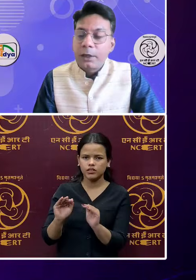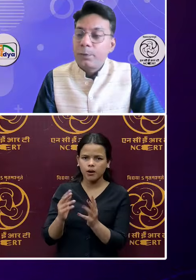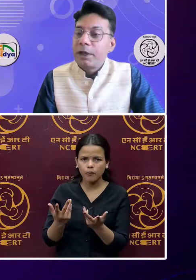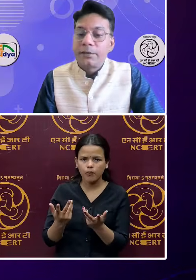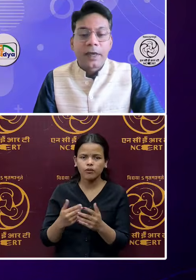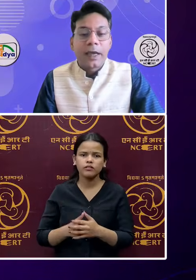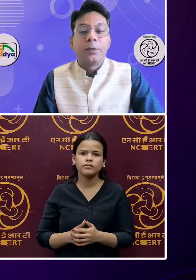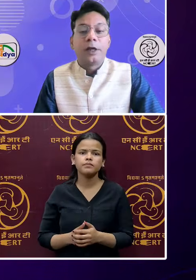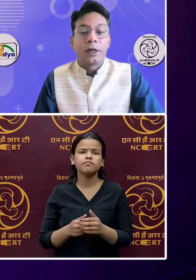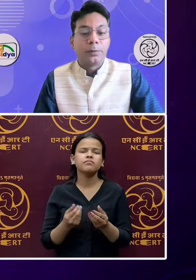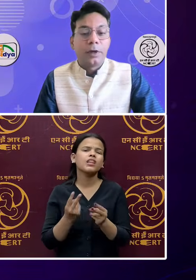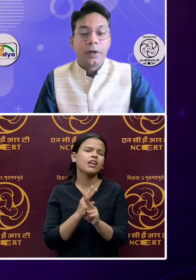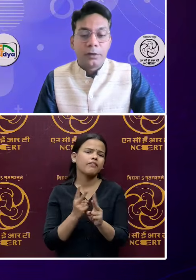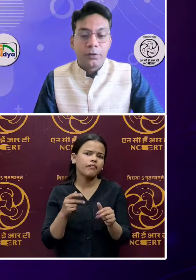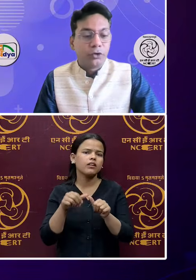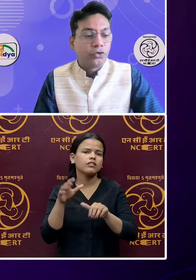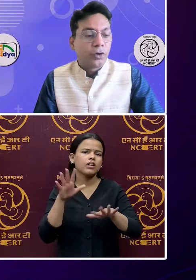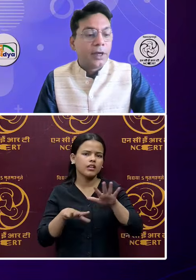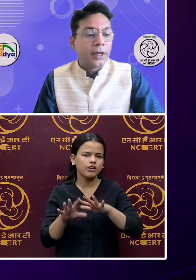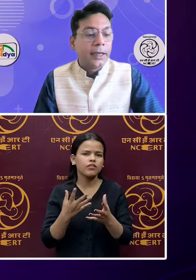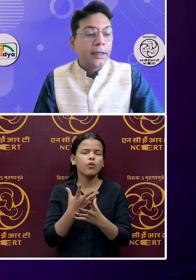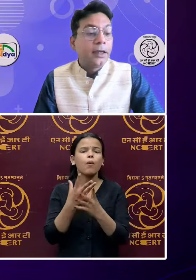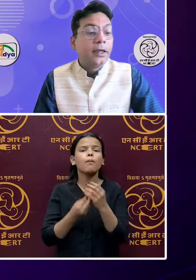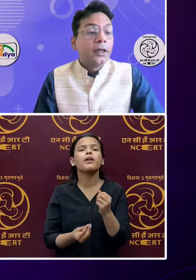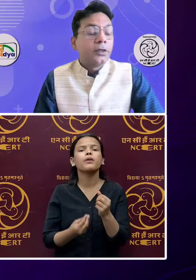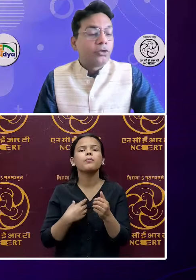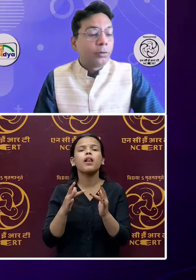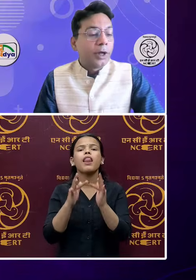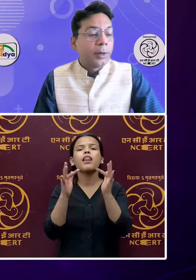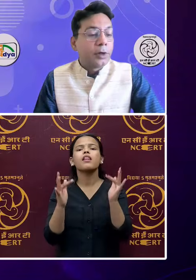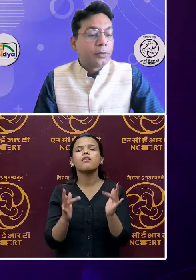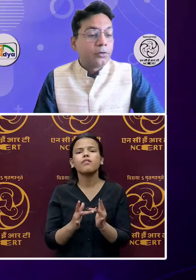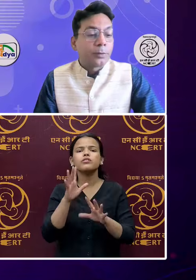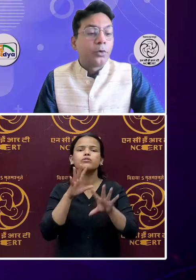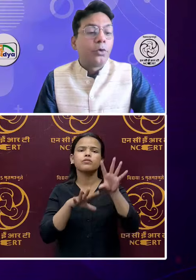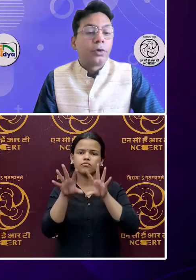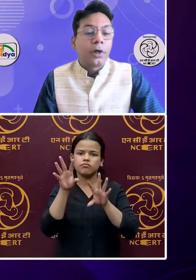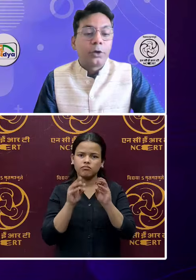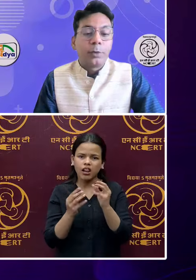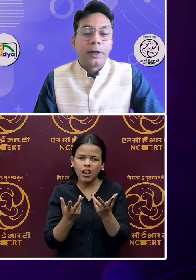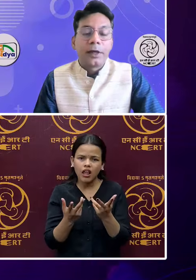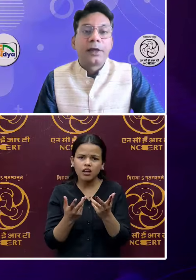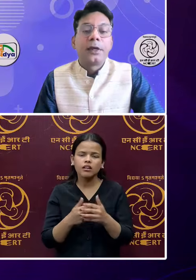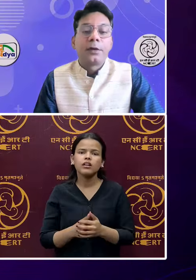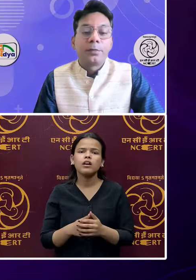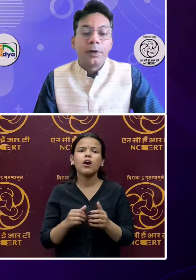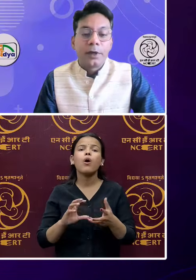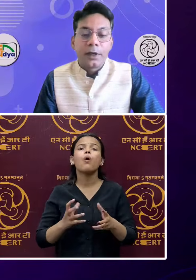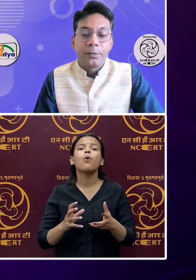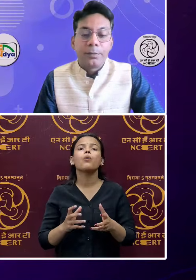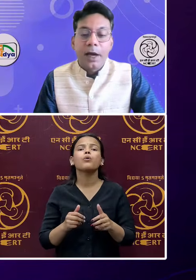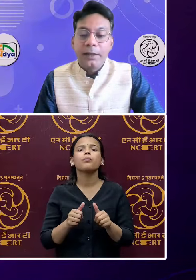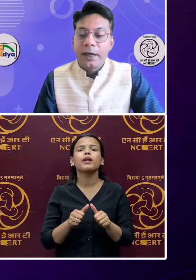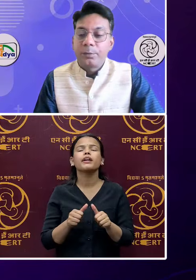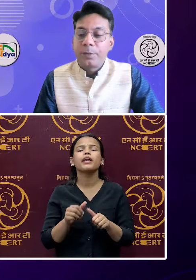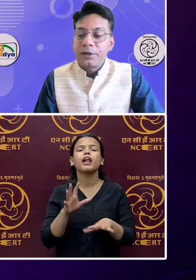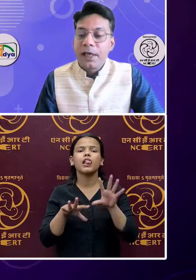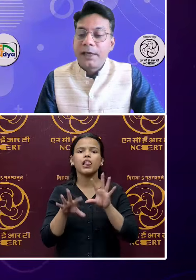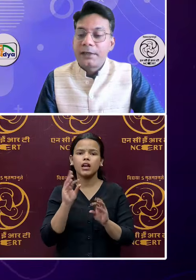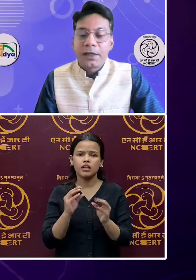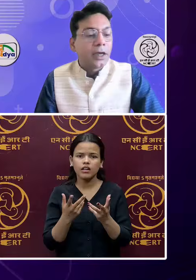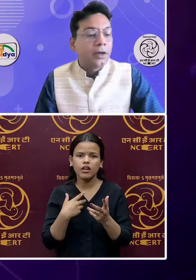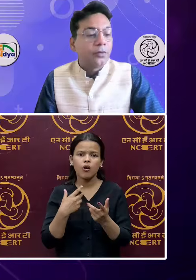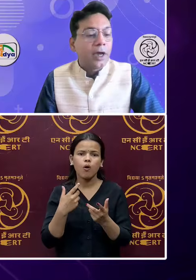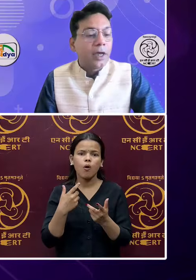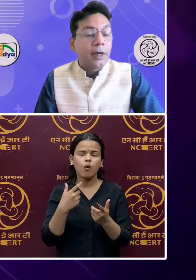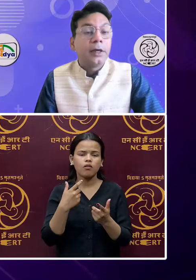synchronous activities and virtual learning. They should be able to support automatic learning path and